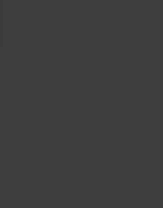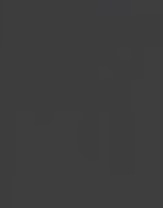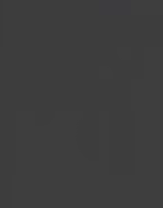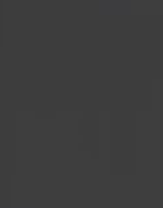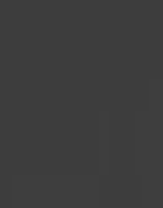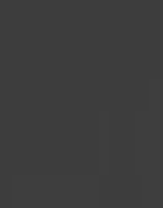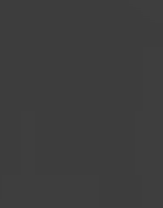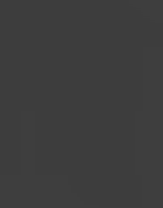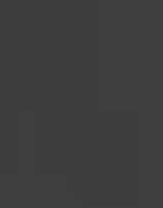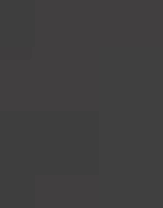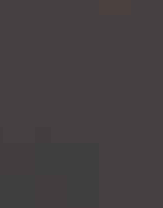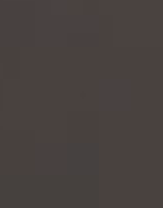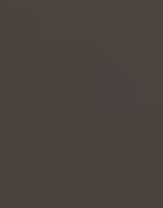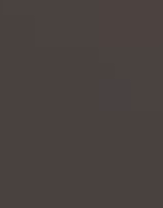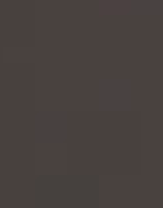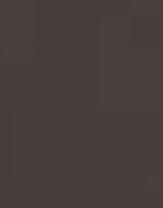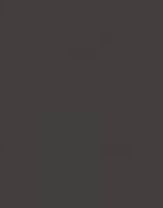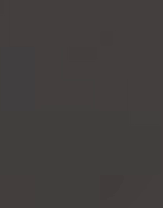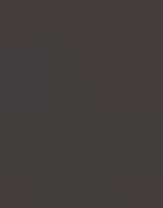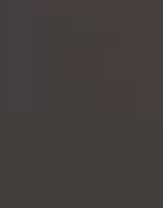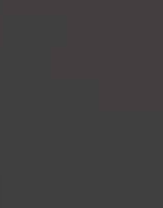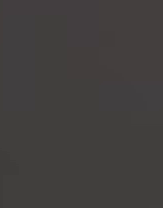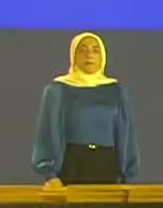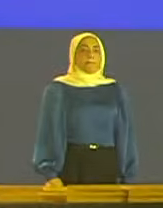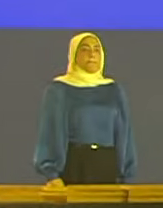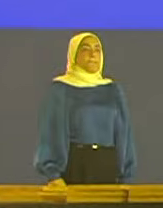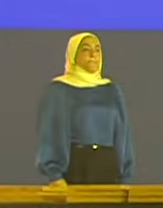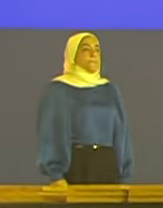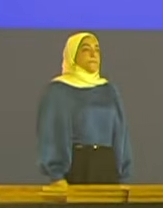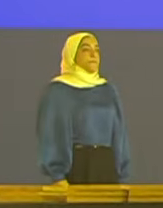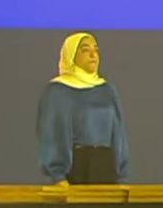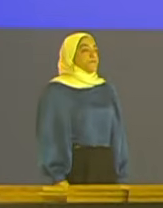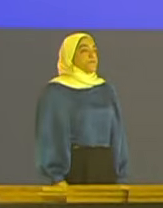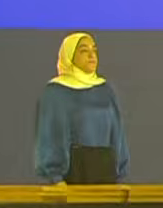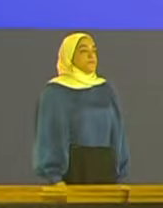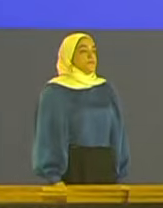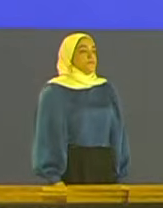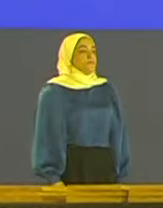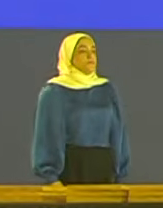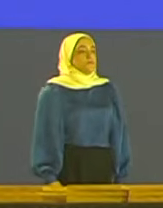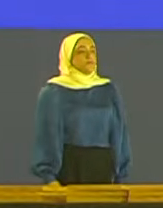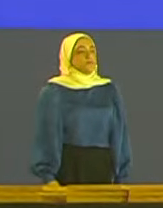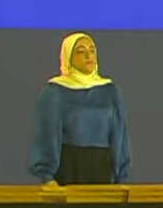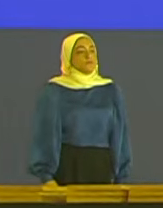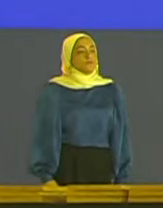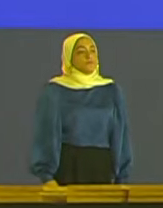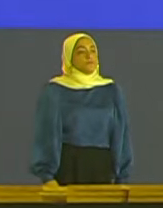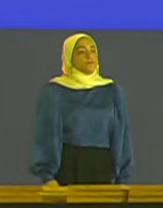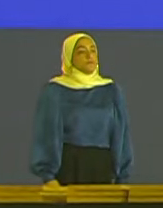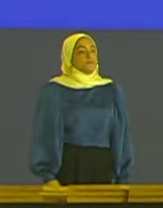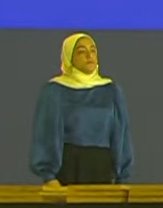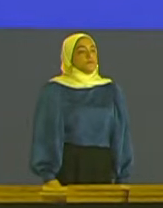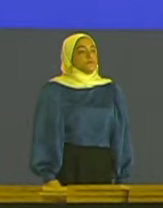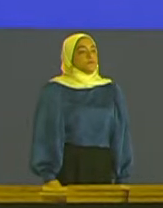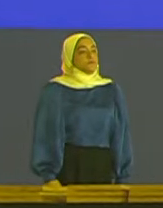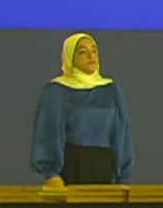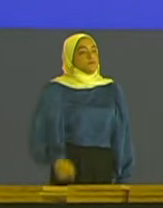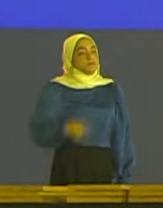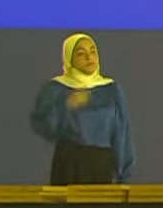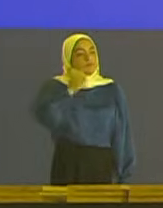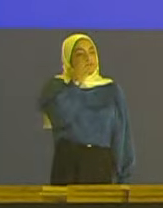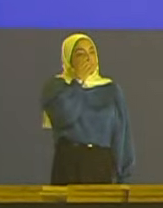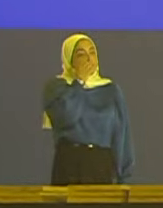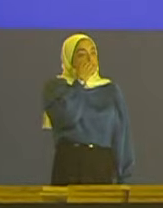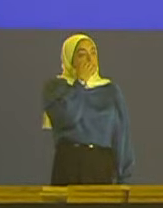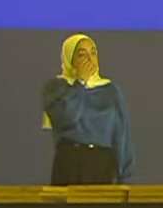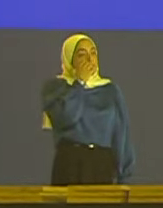sustains our organization and powers our growth. So we begin with fundraising awards, Fundraiser of the Year for the past 3 years.